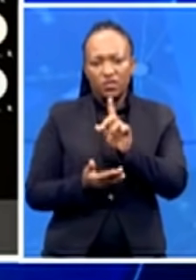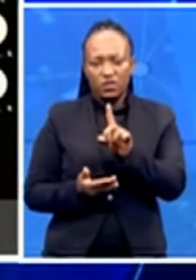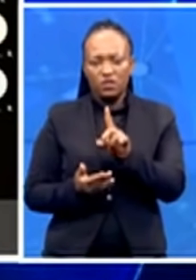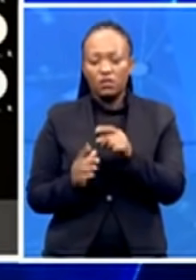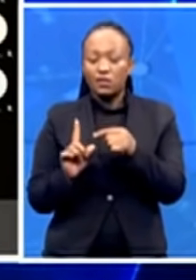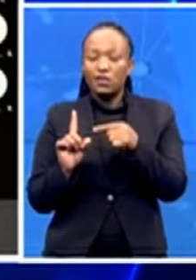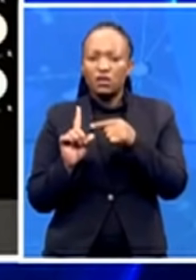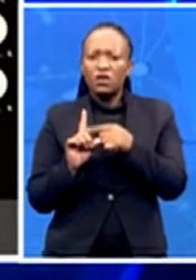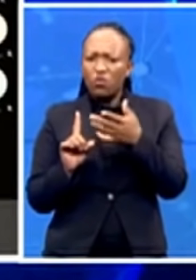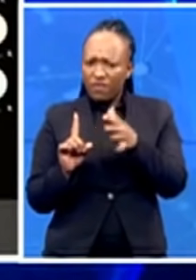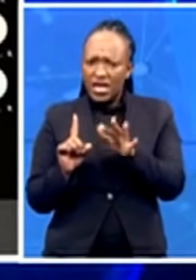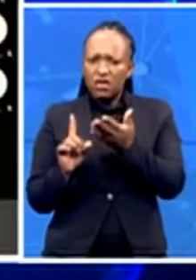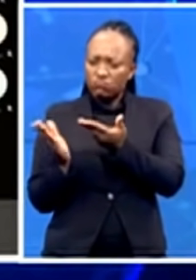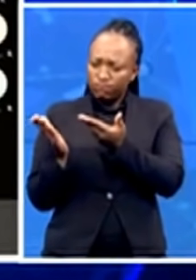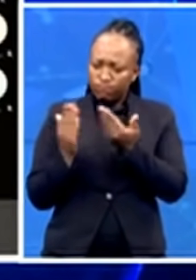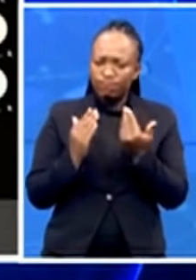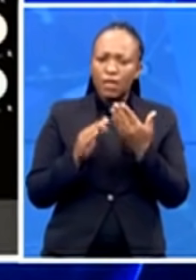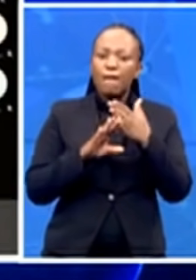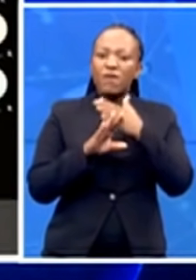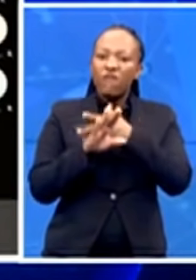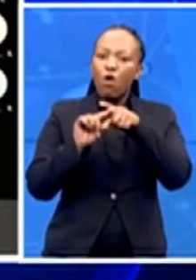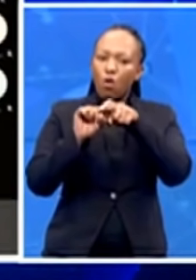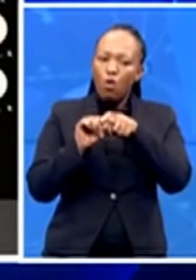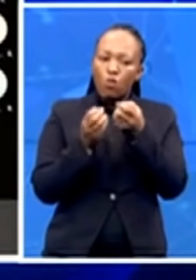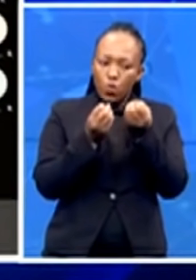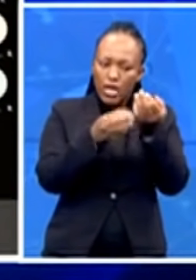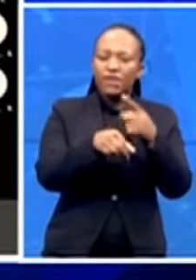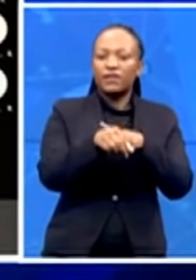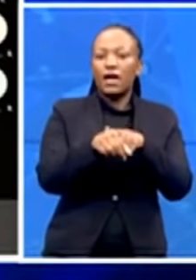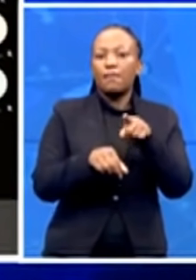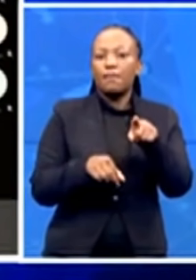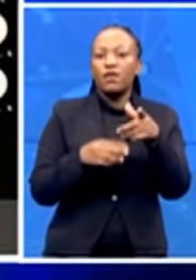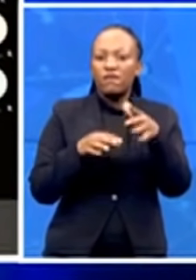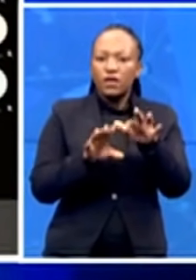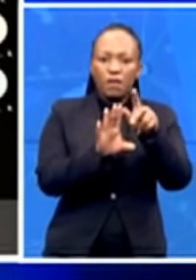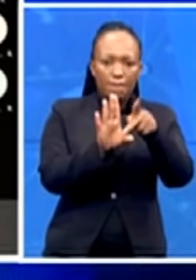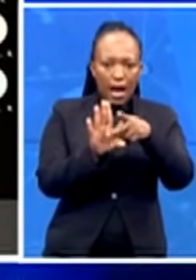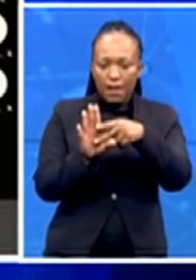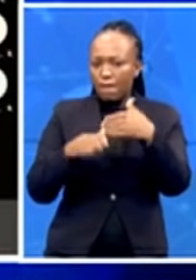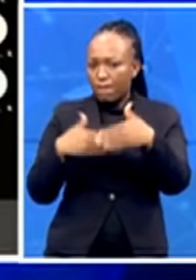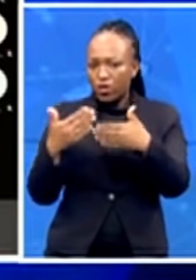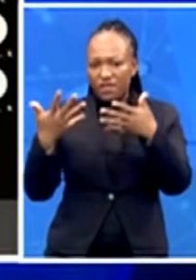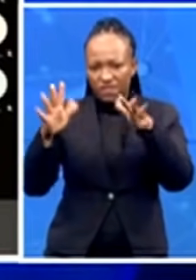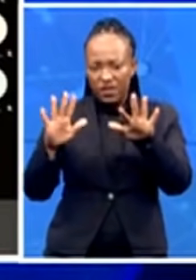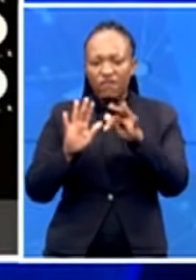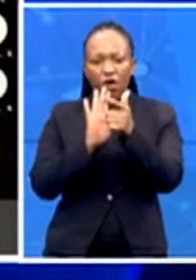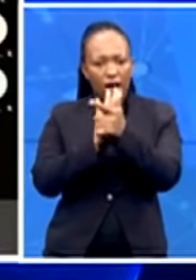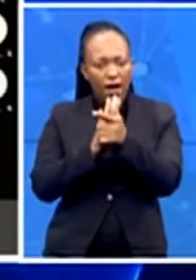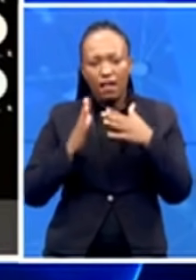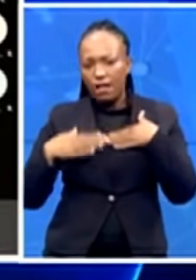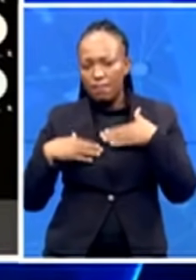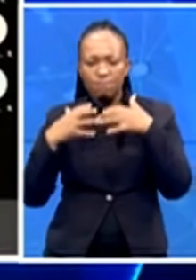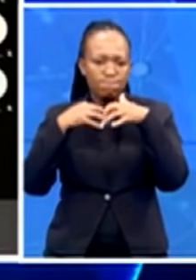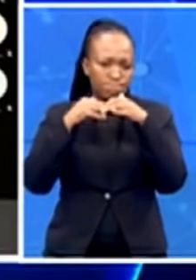was suspended. He participated in all the processes relating to the development, formulation, and adoption of the resolutions of the